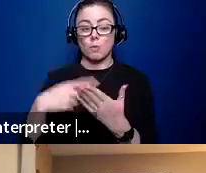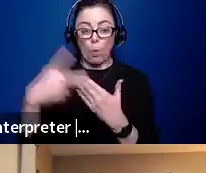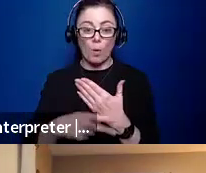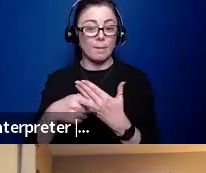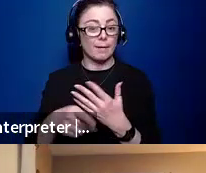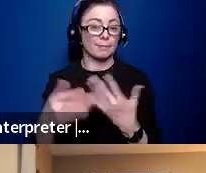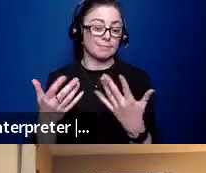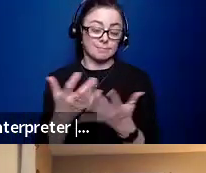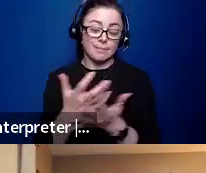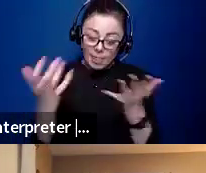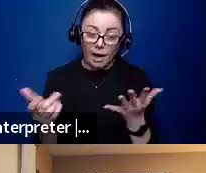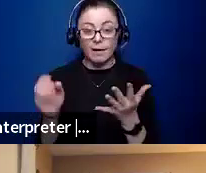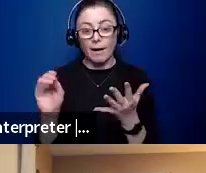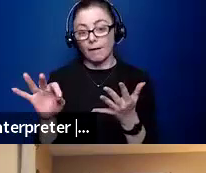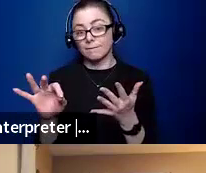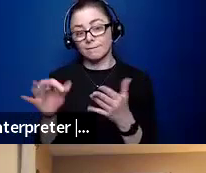leadership